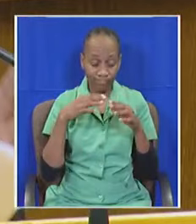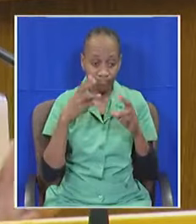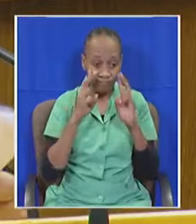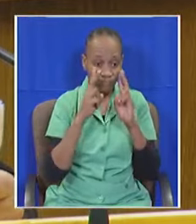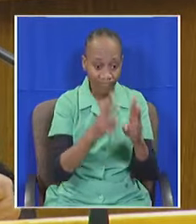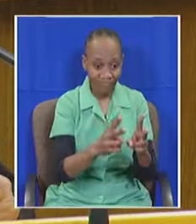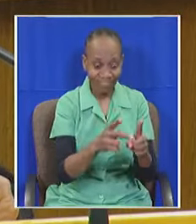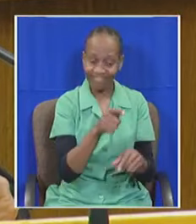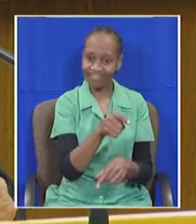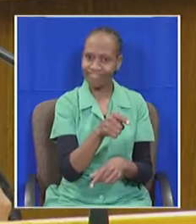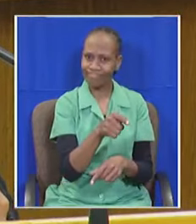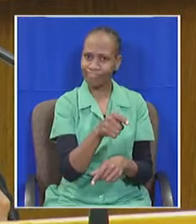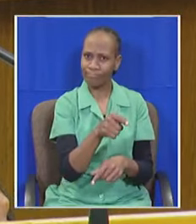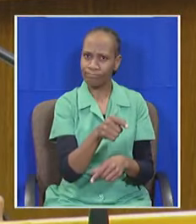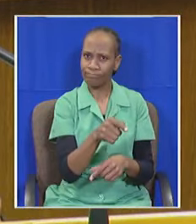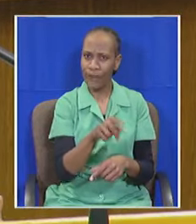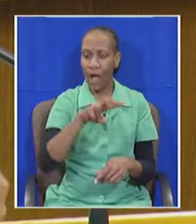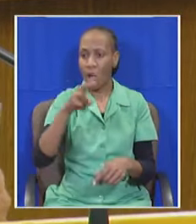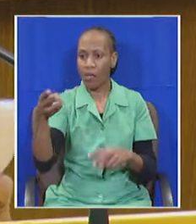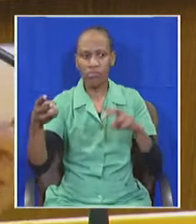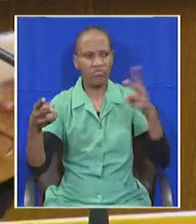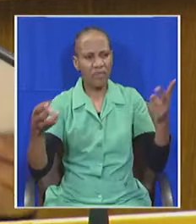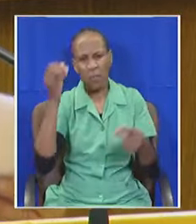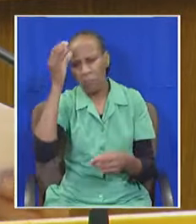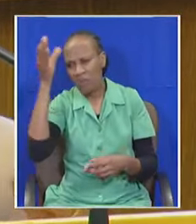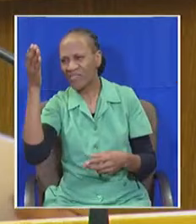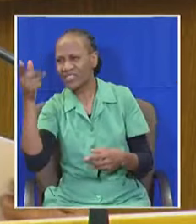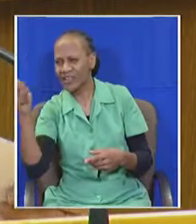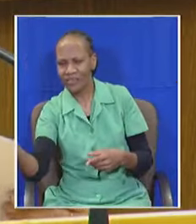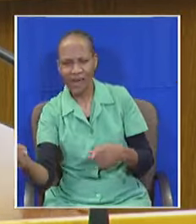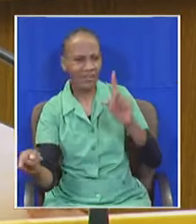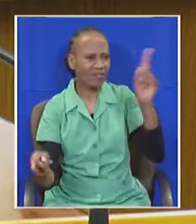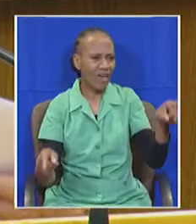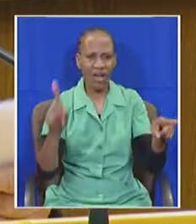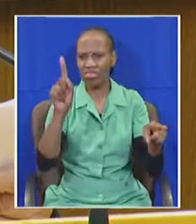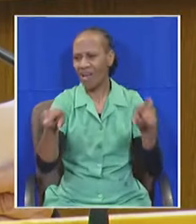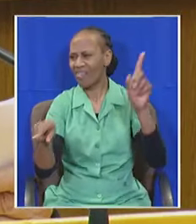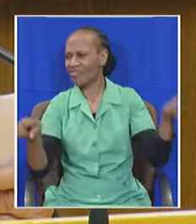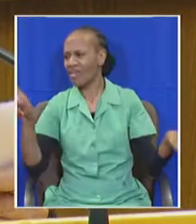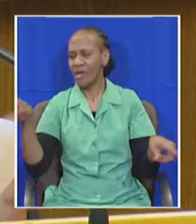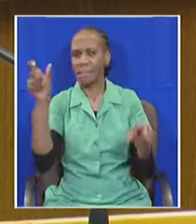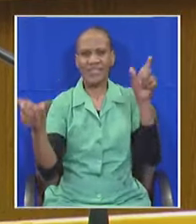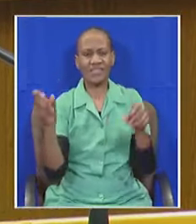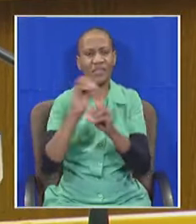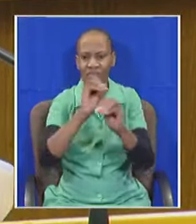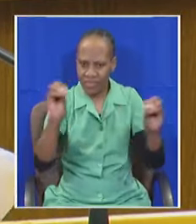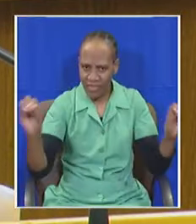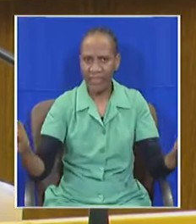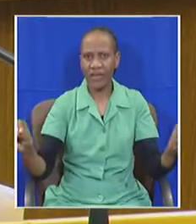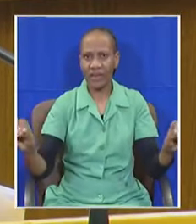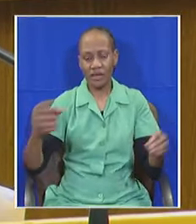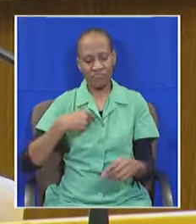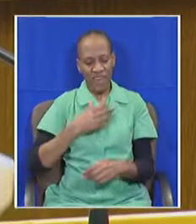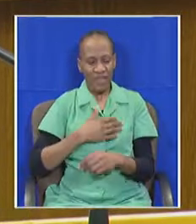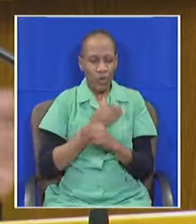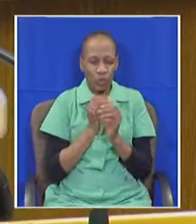all the others, they are Dr. S, Professor Y, and so on and so forth, and you feel quite